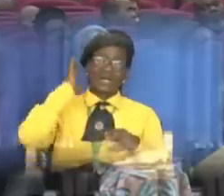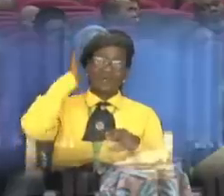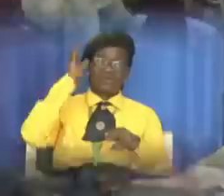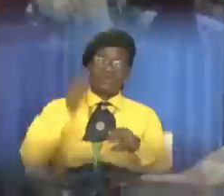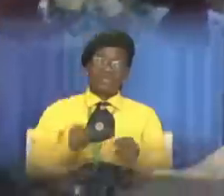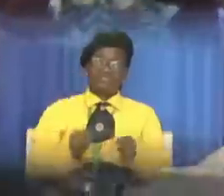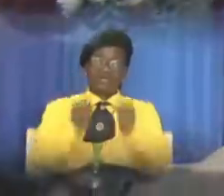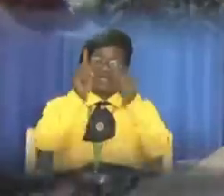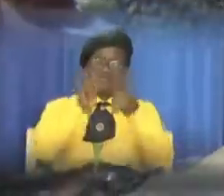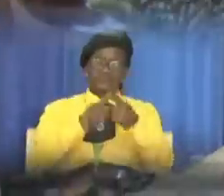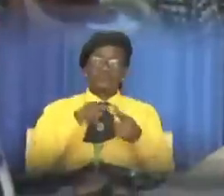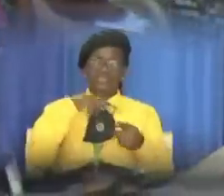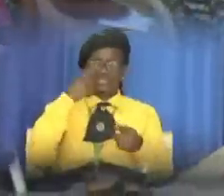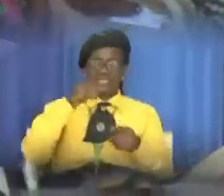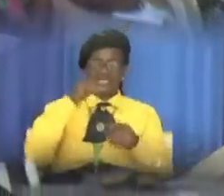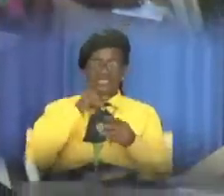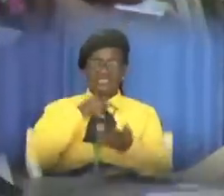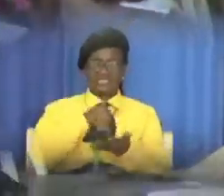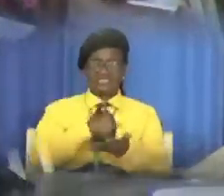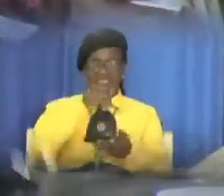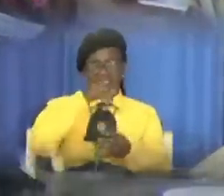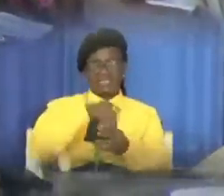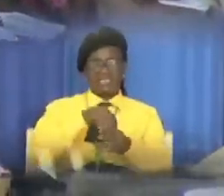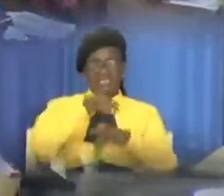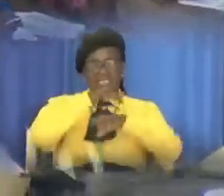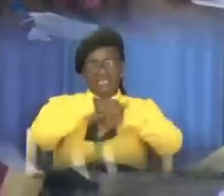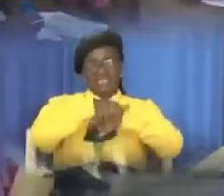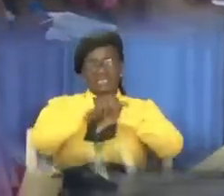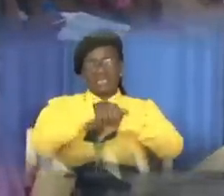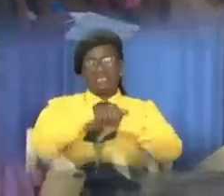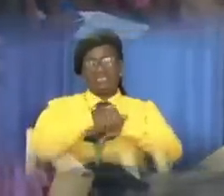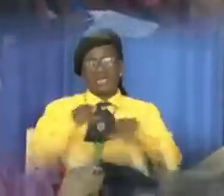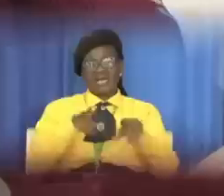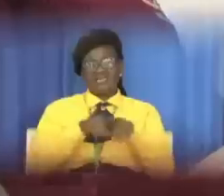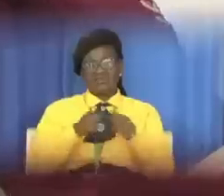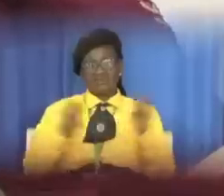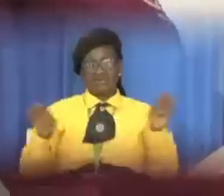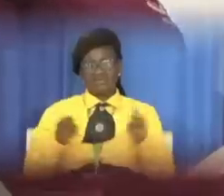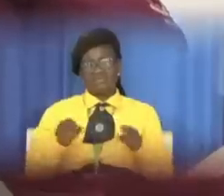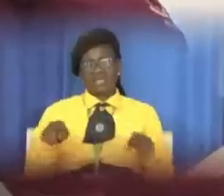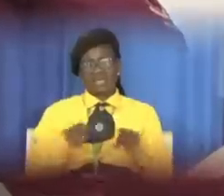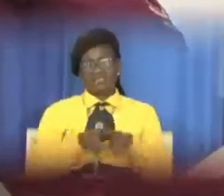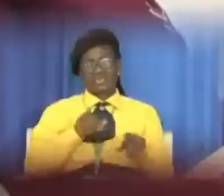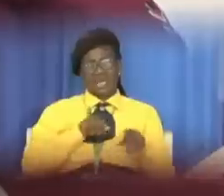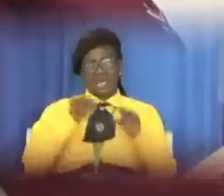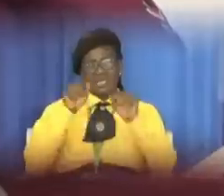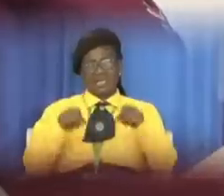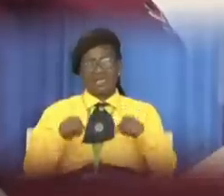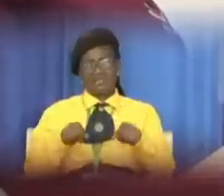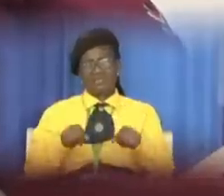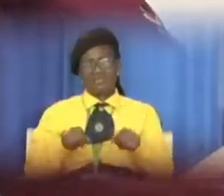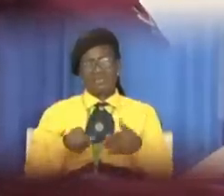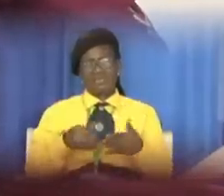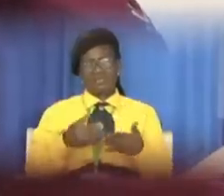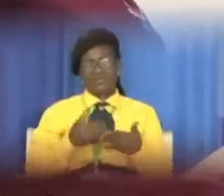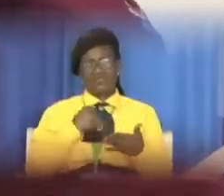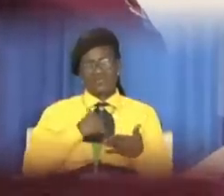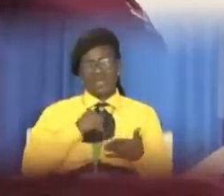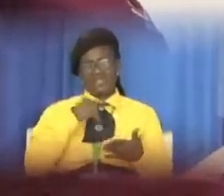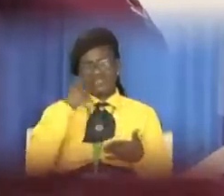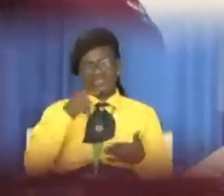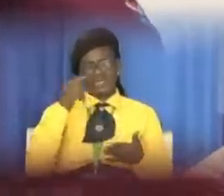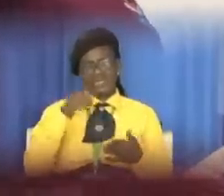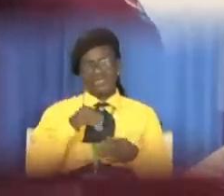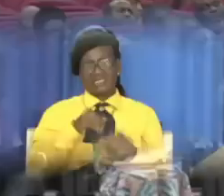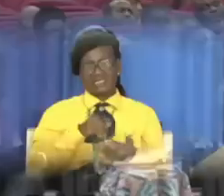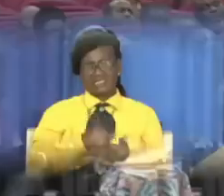I will try and say it in English as much as I can before I say it in the original